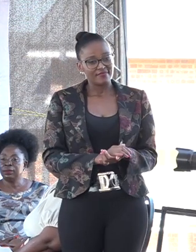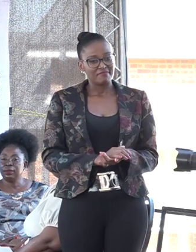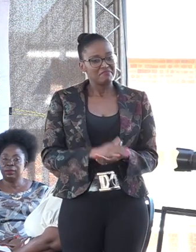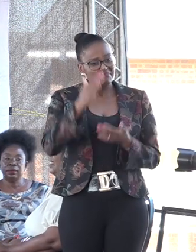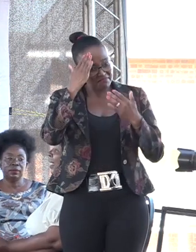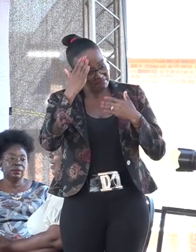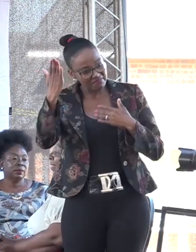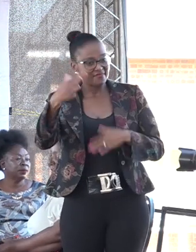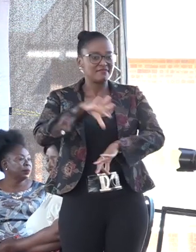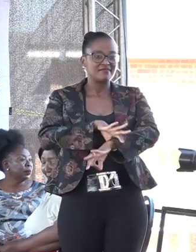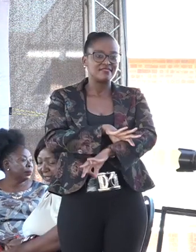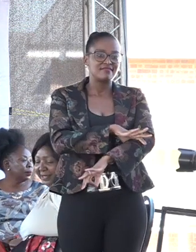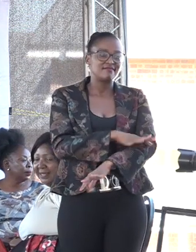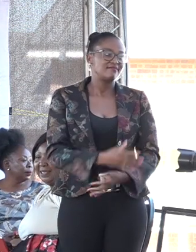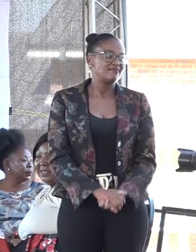Absheni.